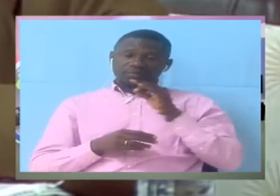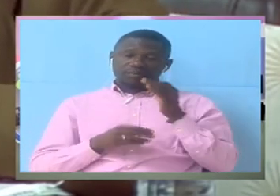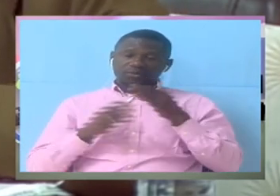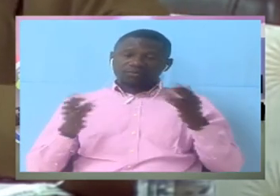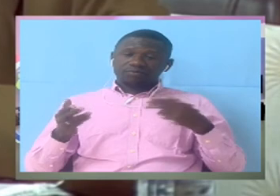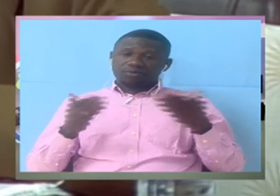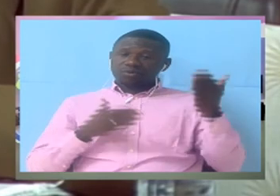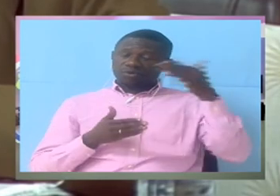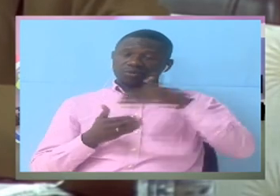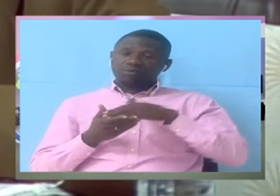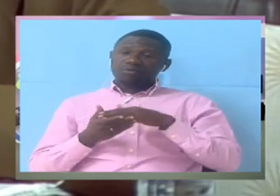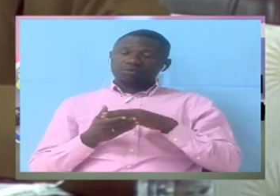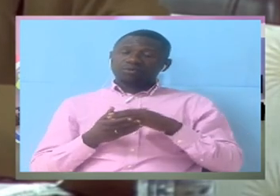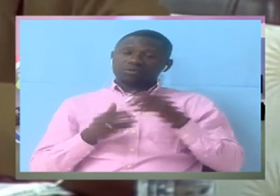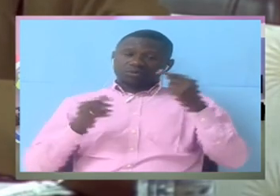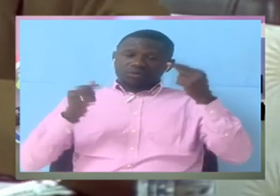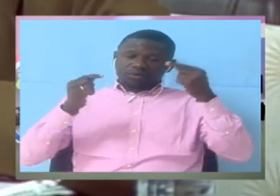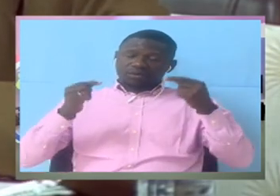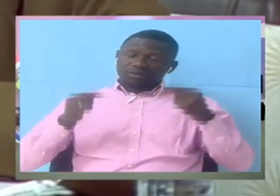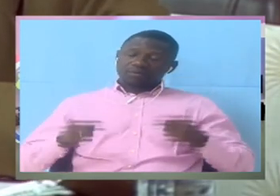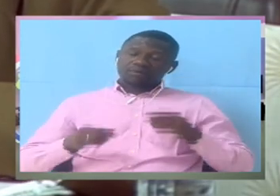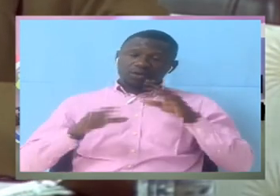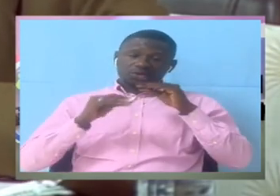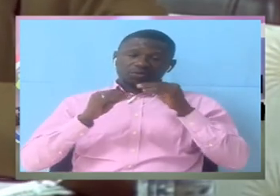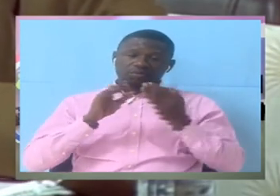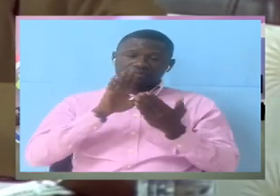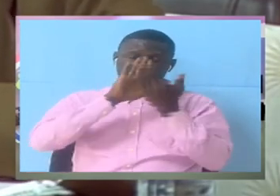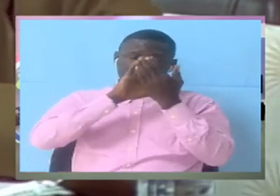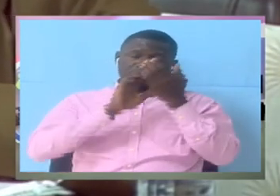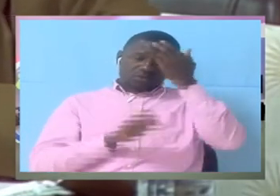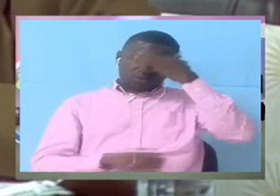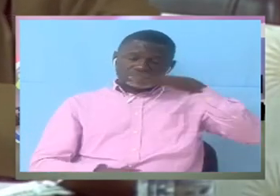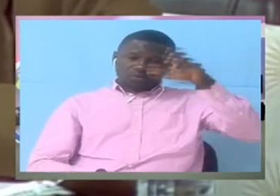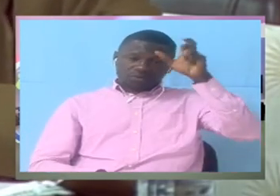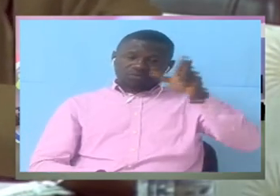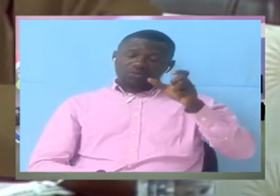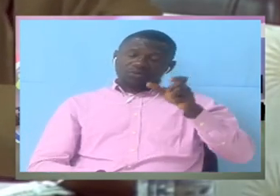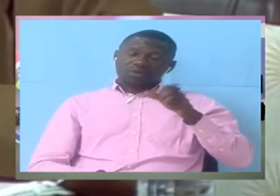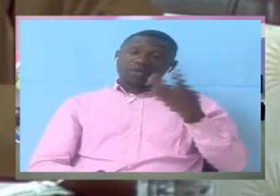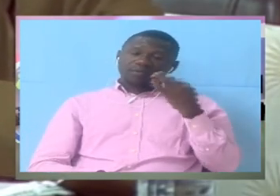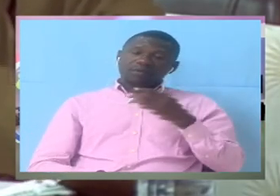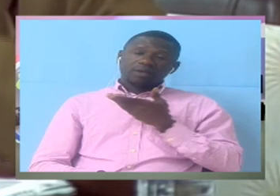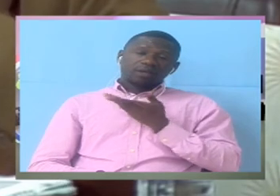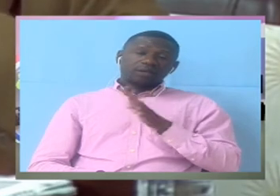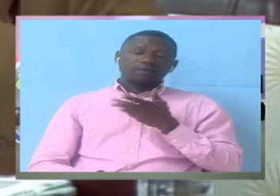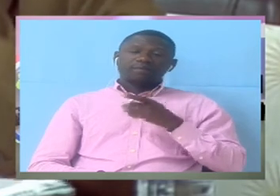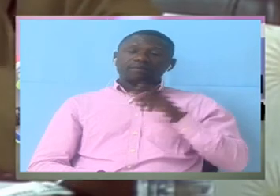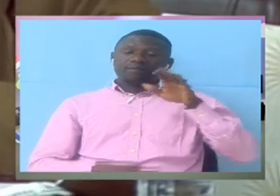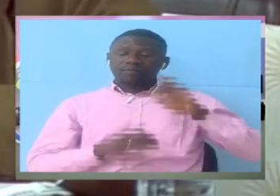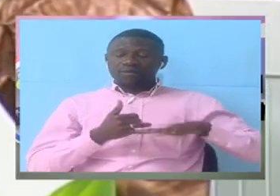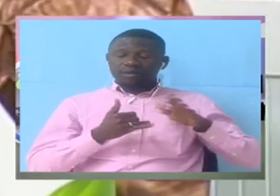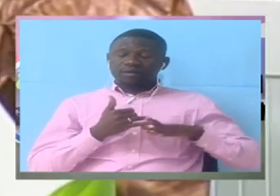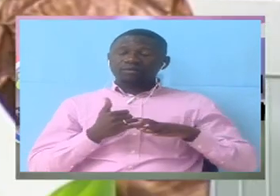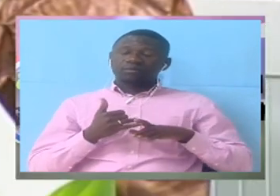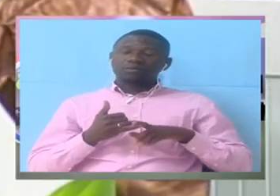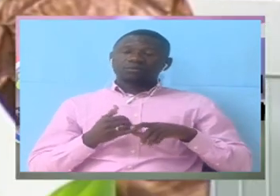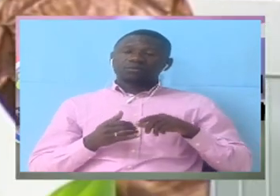to testify before the commission. If you have any final remarks to make, please